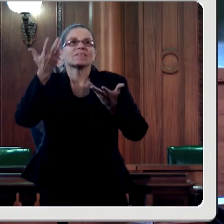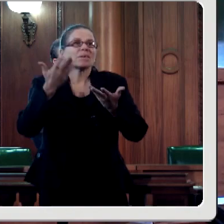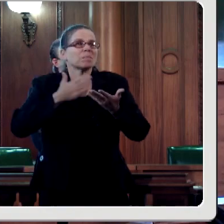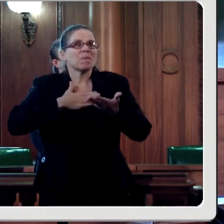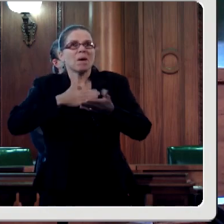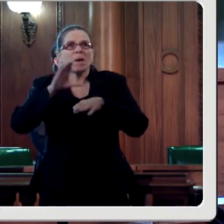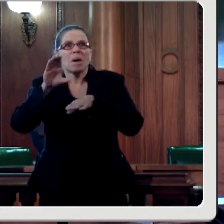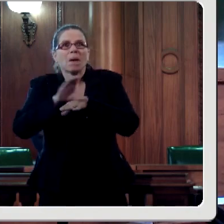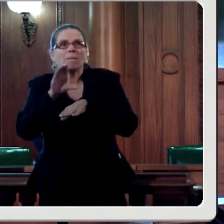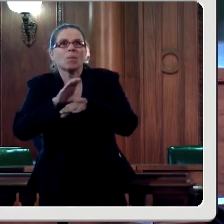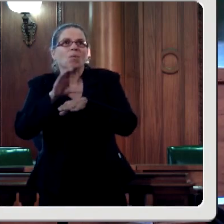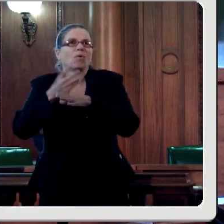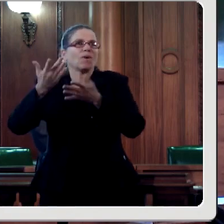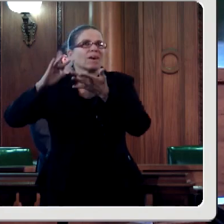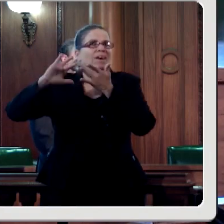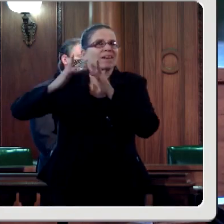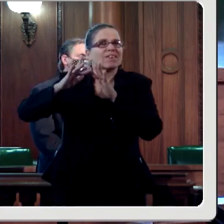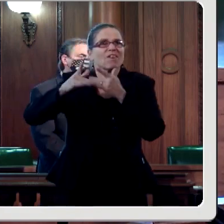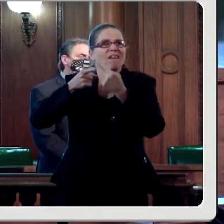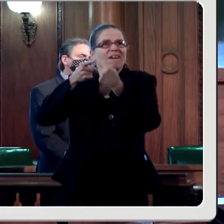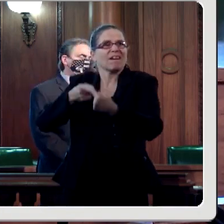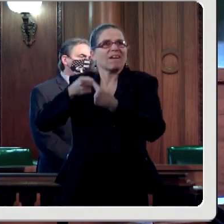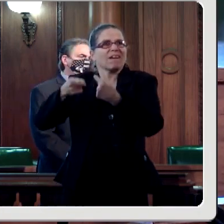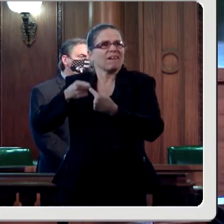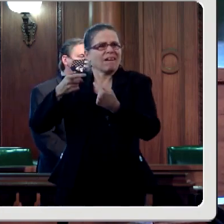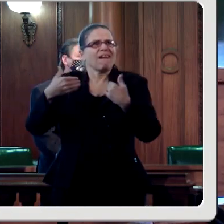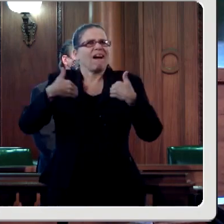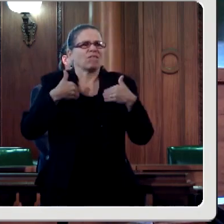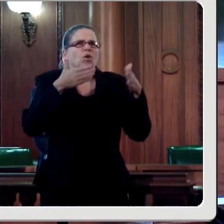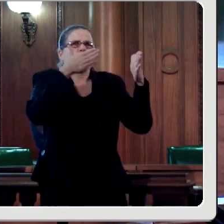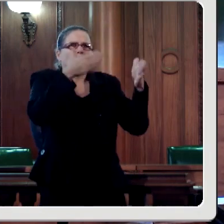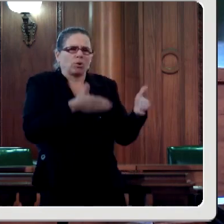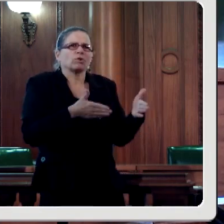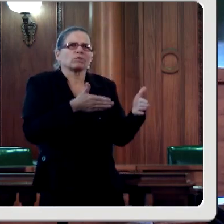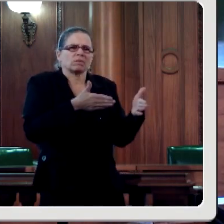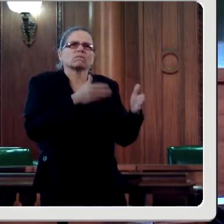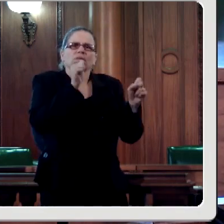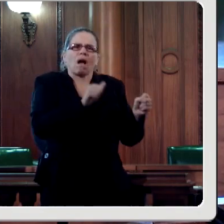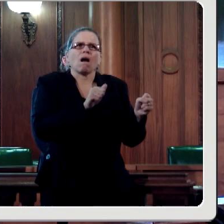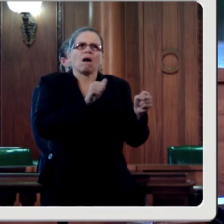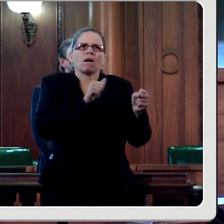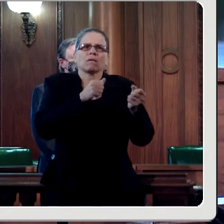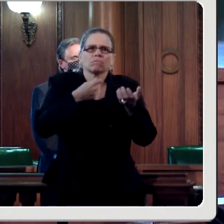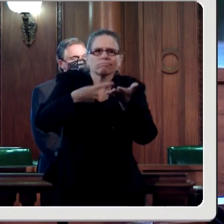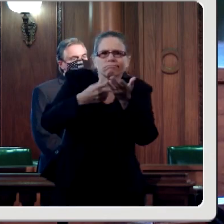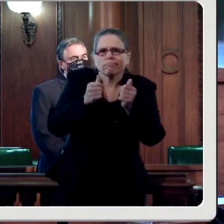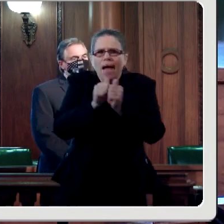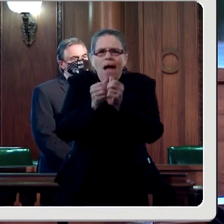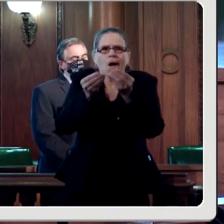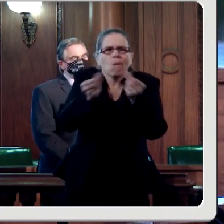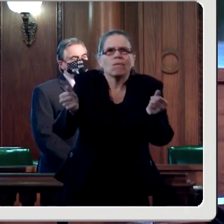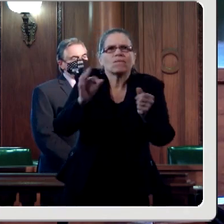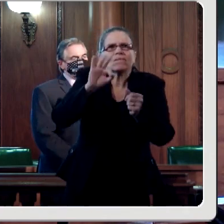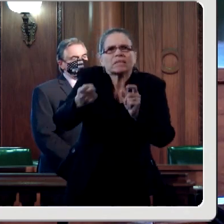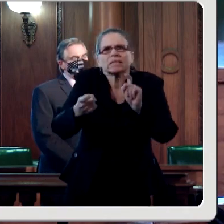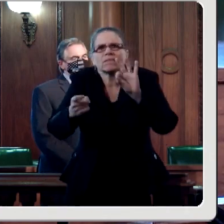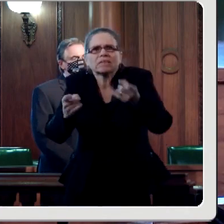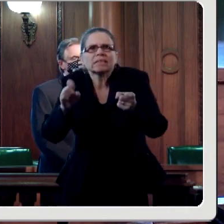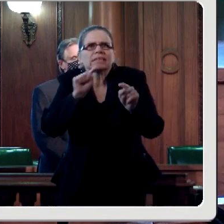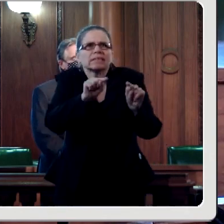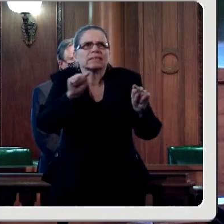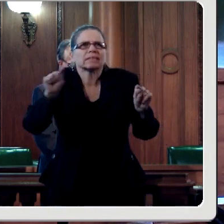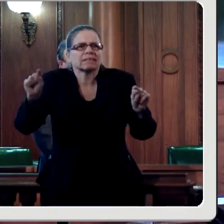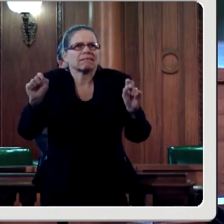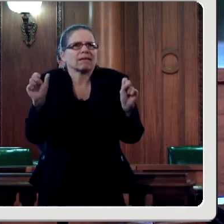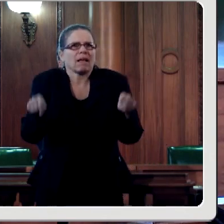Restoring the systems and getting everyone's some of the things we had to do going. There's a backup with help, but please stay with